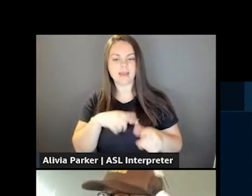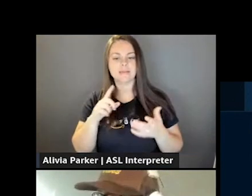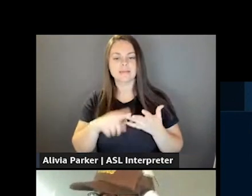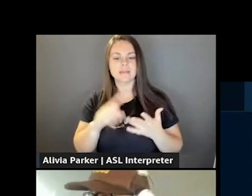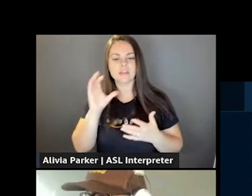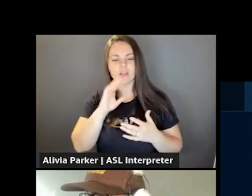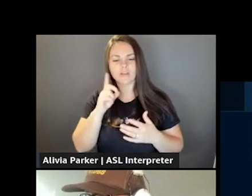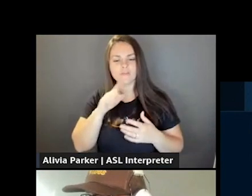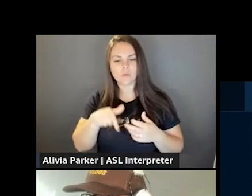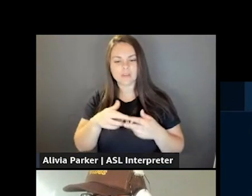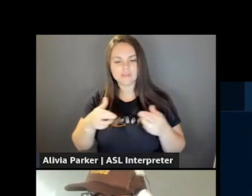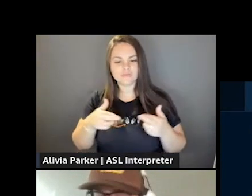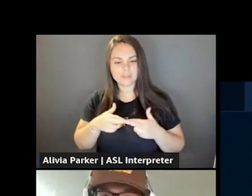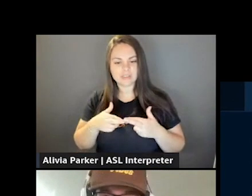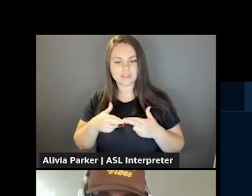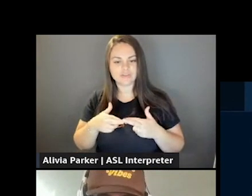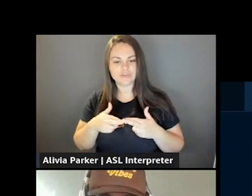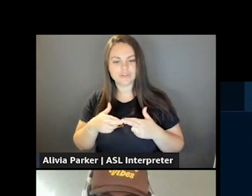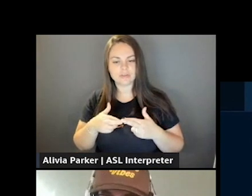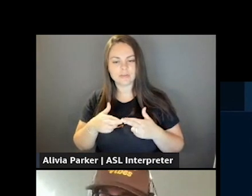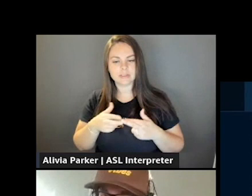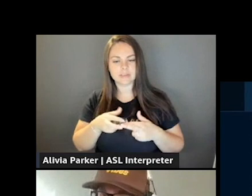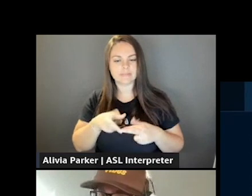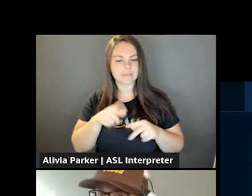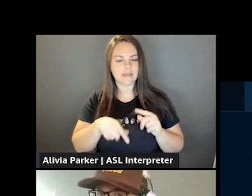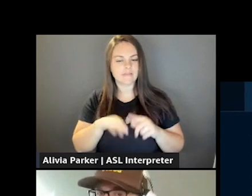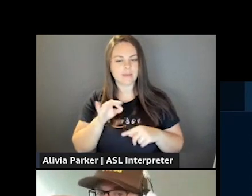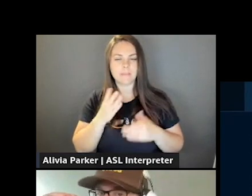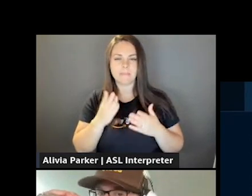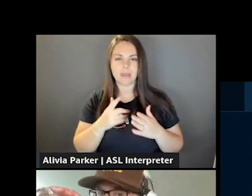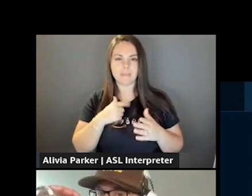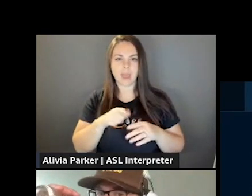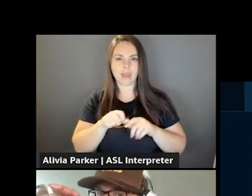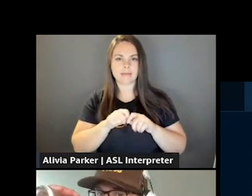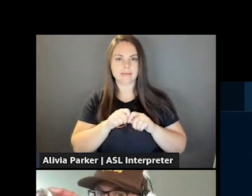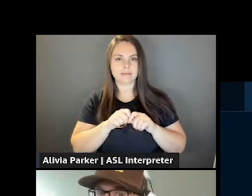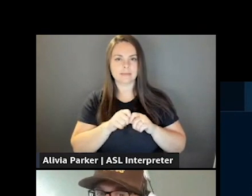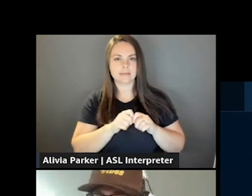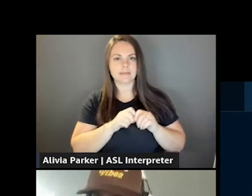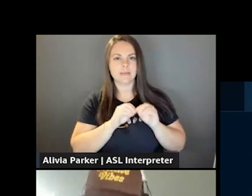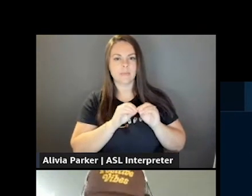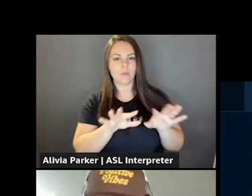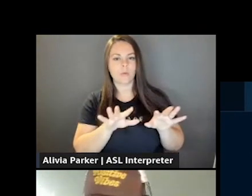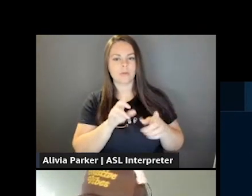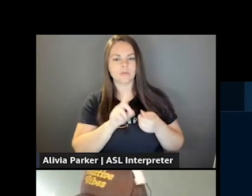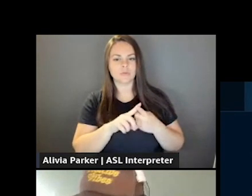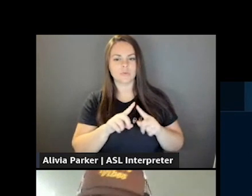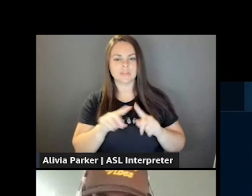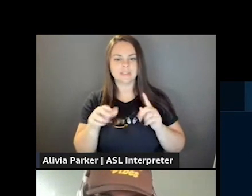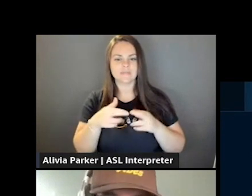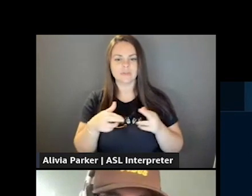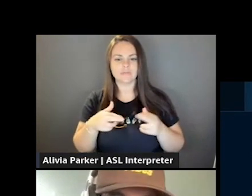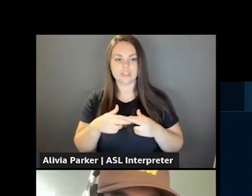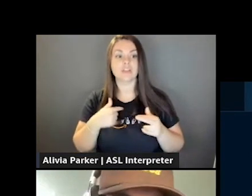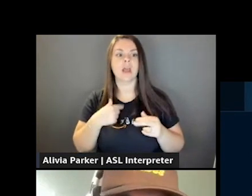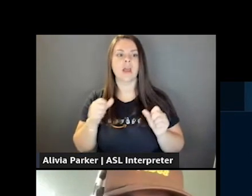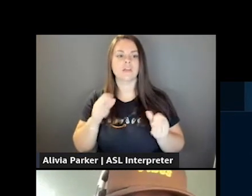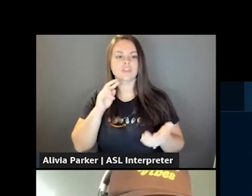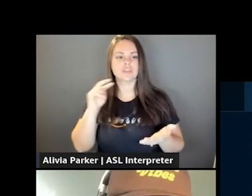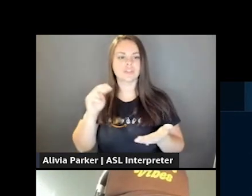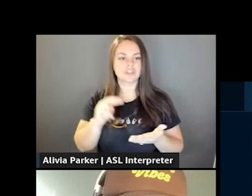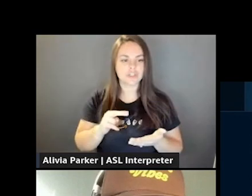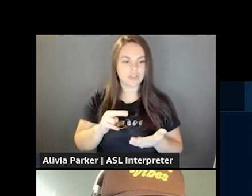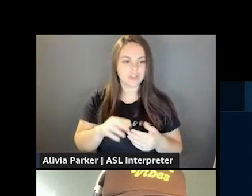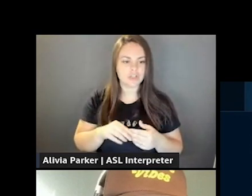and I just can't find it. I wonder if I deployed it to a different region. I should look at that. Which